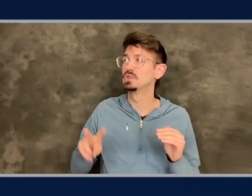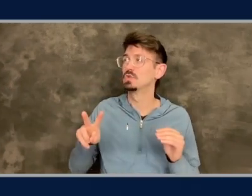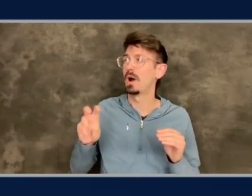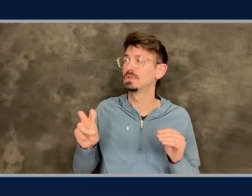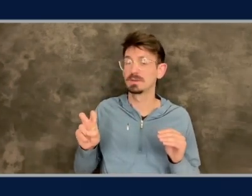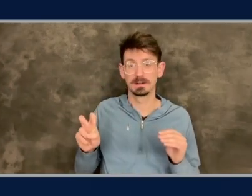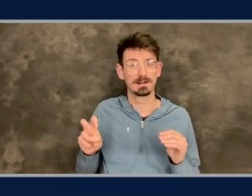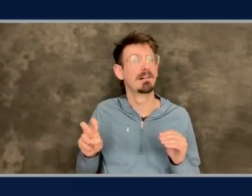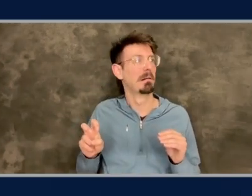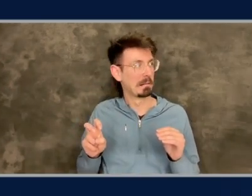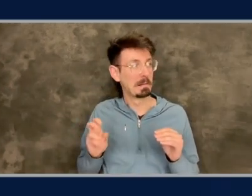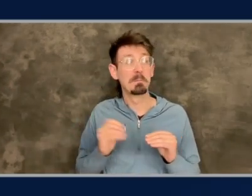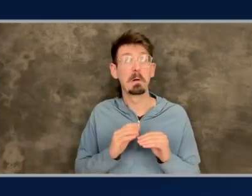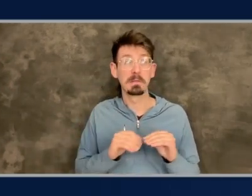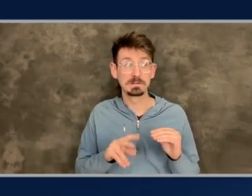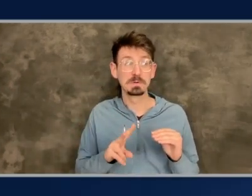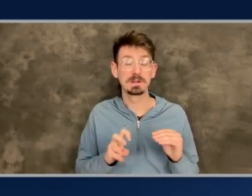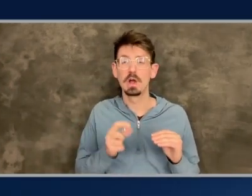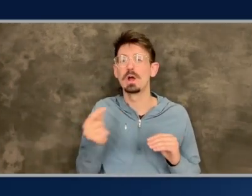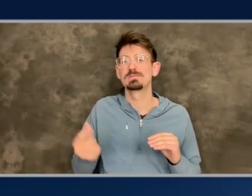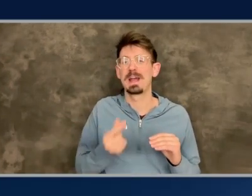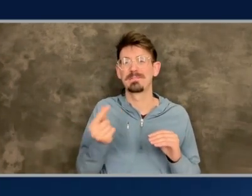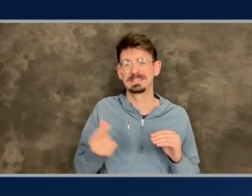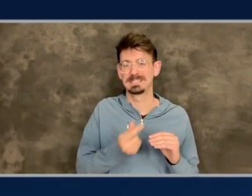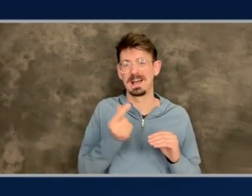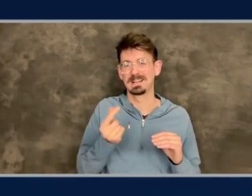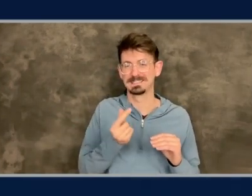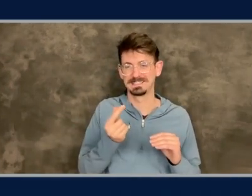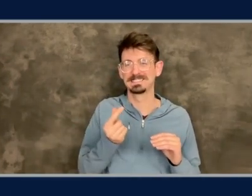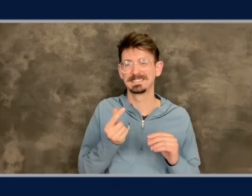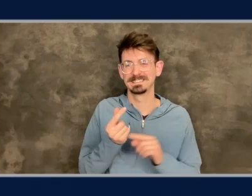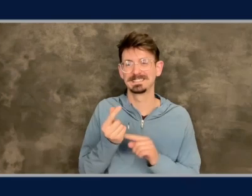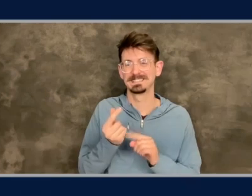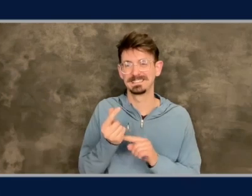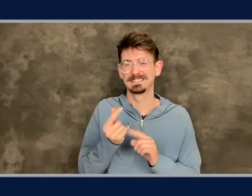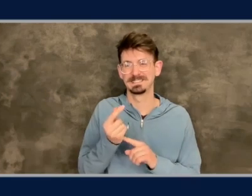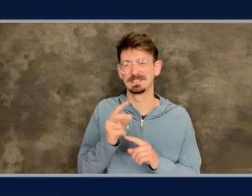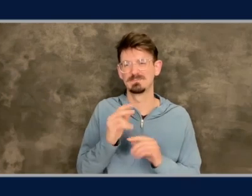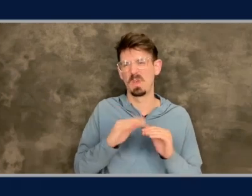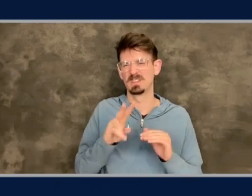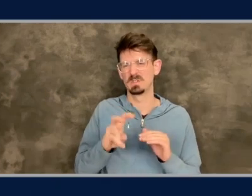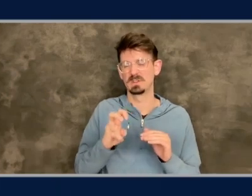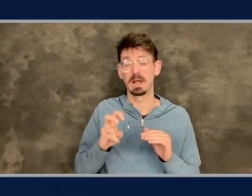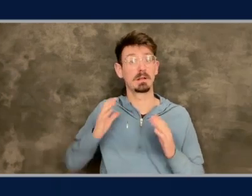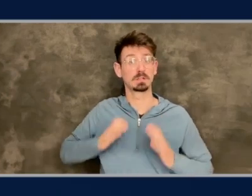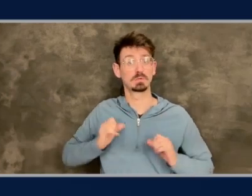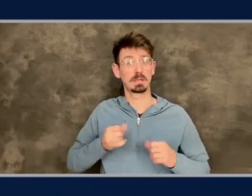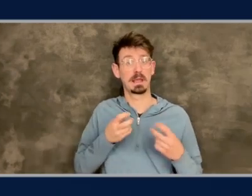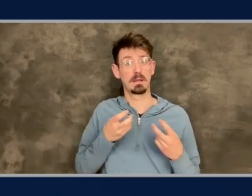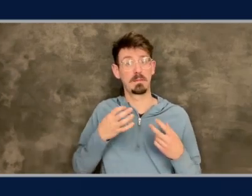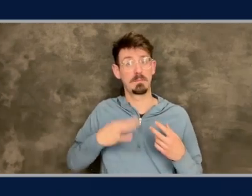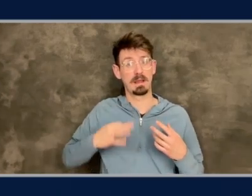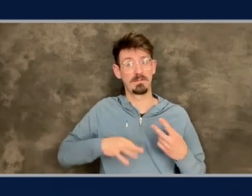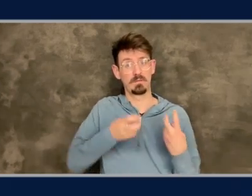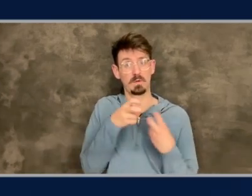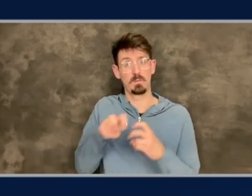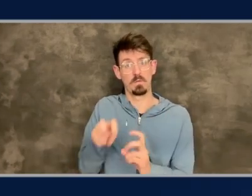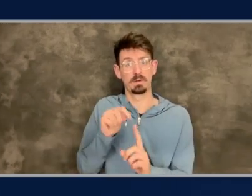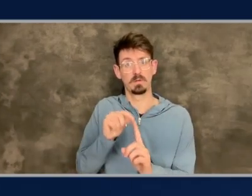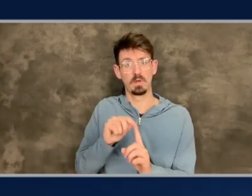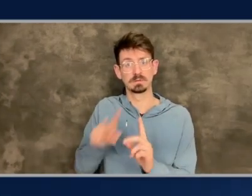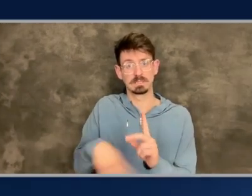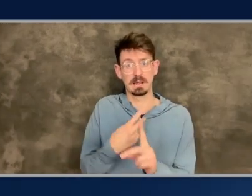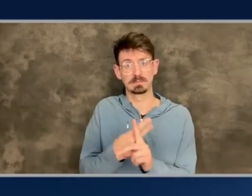maybe. I think. Yeah. Graviton instance types, and customers can really benefit from switching to those Graviton instance types. Yeah,